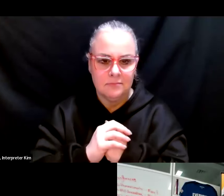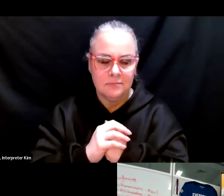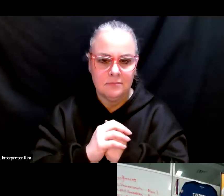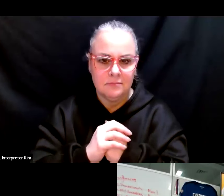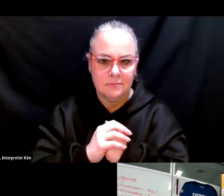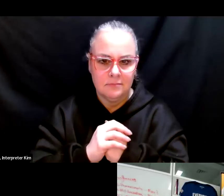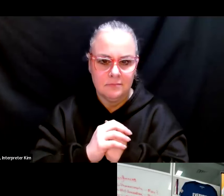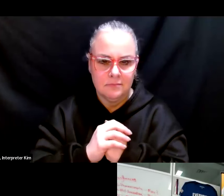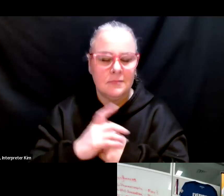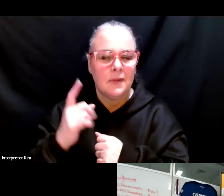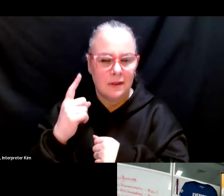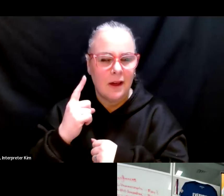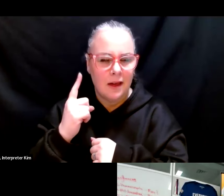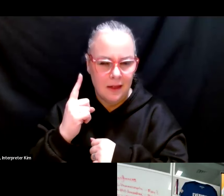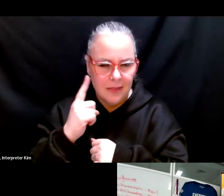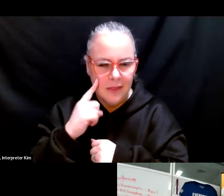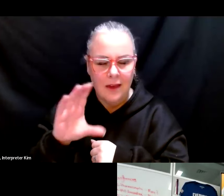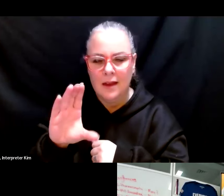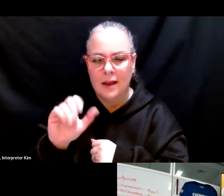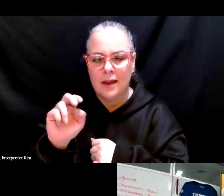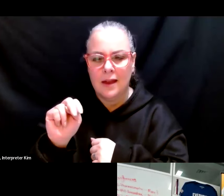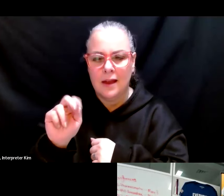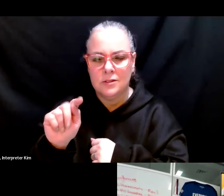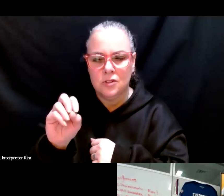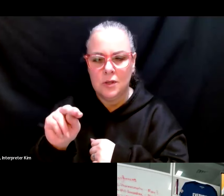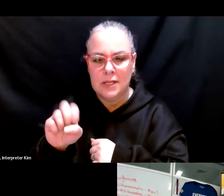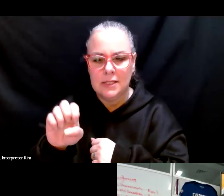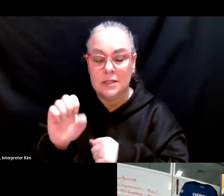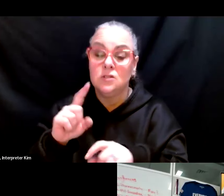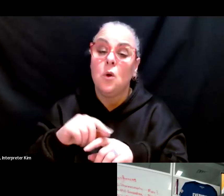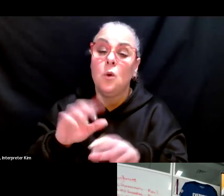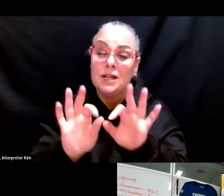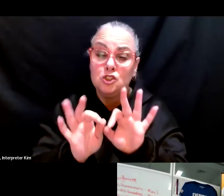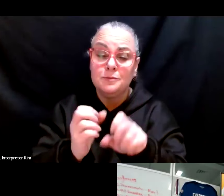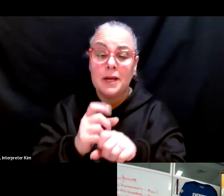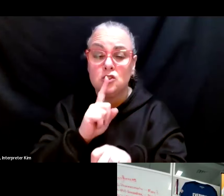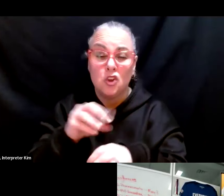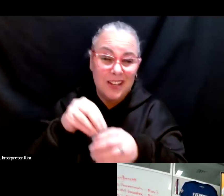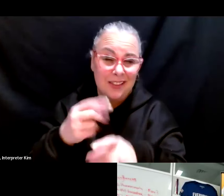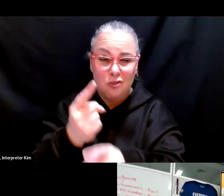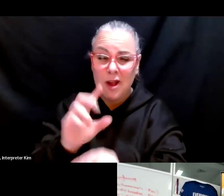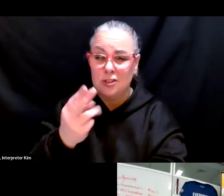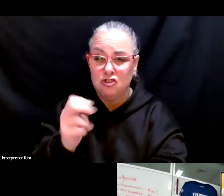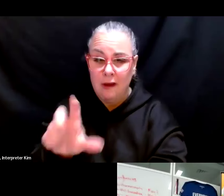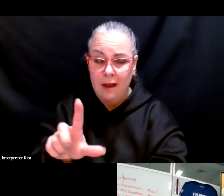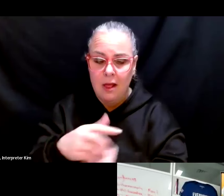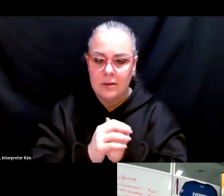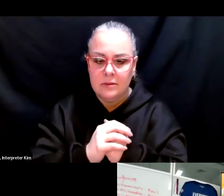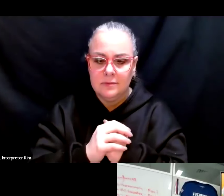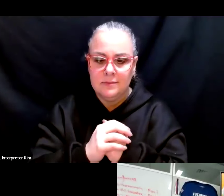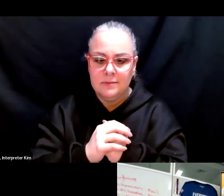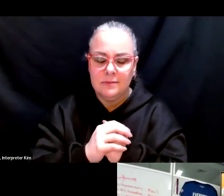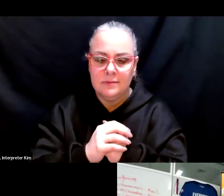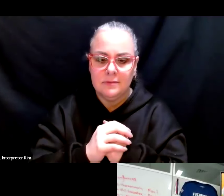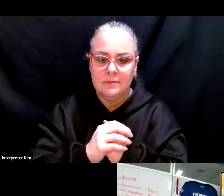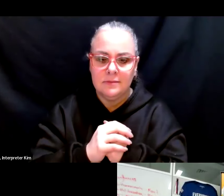I think it might be the Cantonese interpreter. So to our interpreters, just make sure that you're part of your channel right now. I'll double check if you